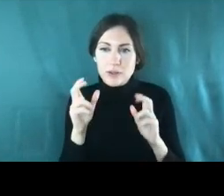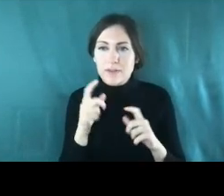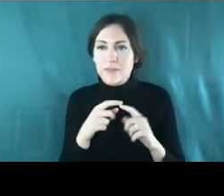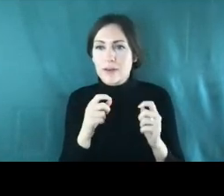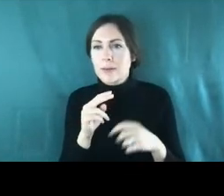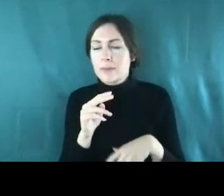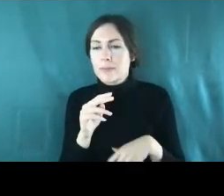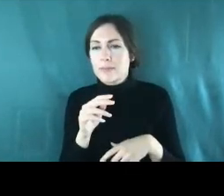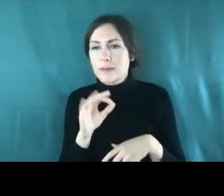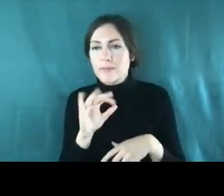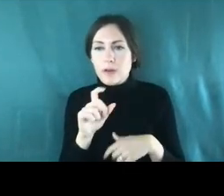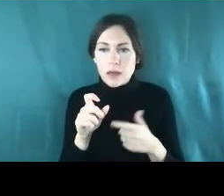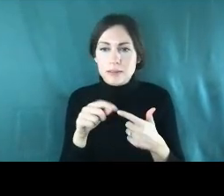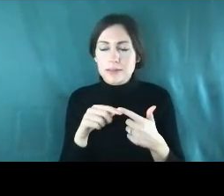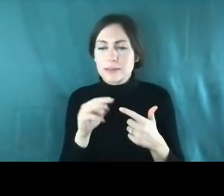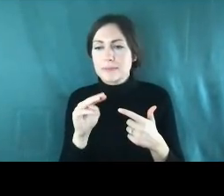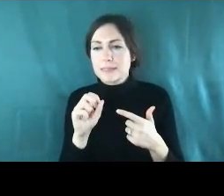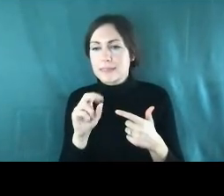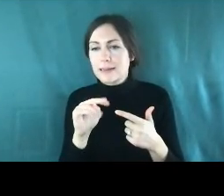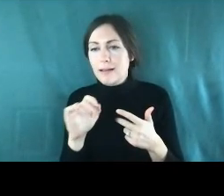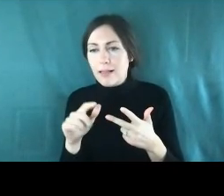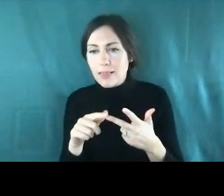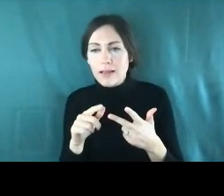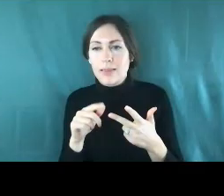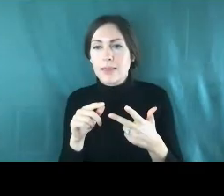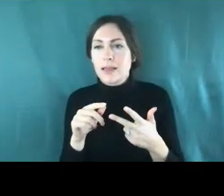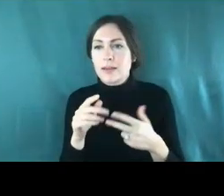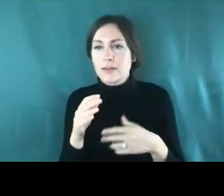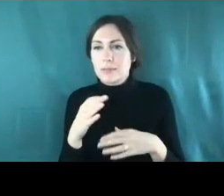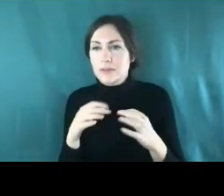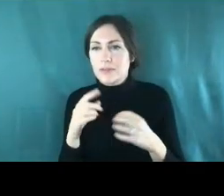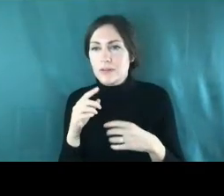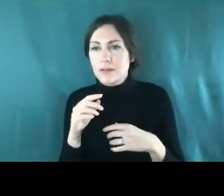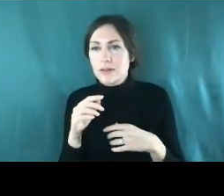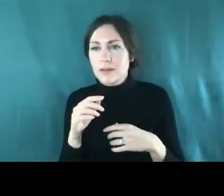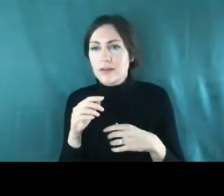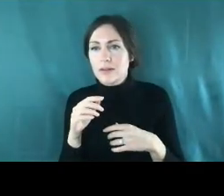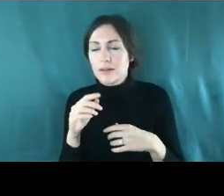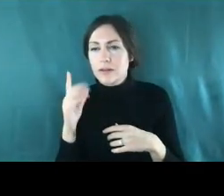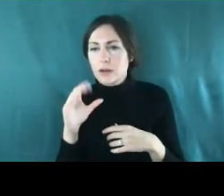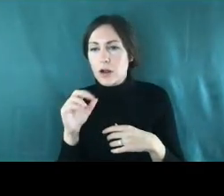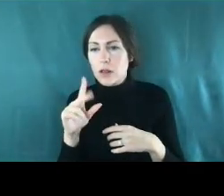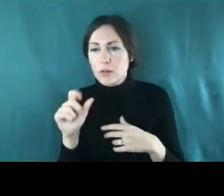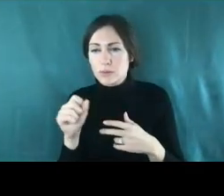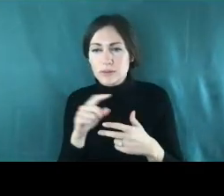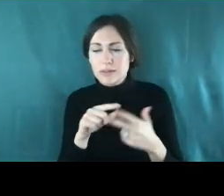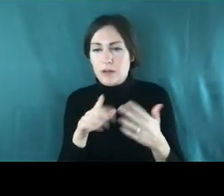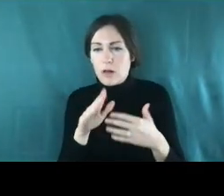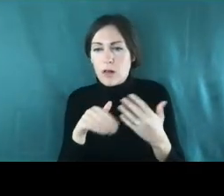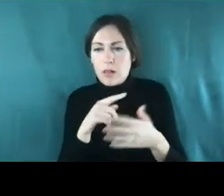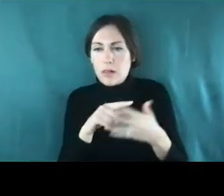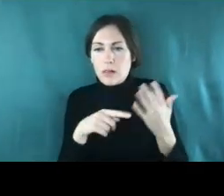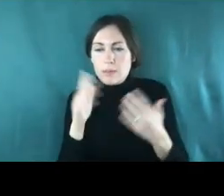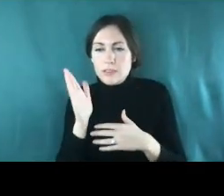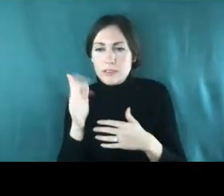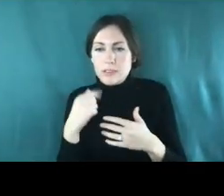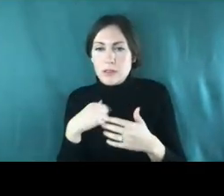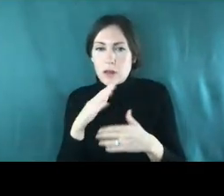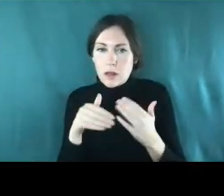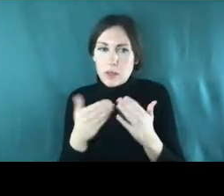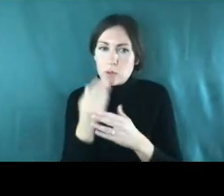Neal, yourself, in place of Carlos this time around. We really enjoy hearing all of the updates, and I